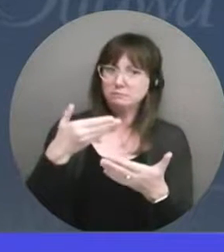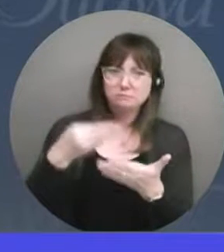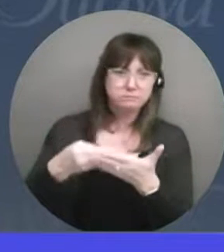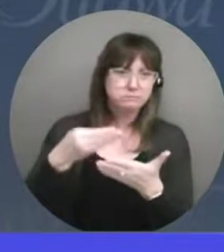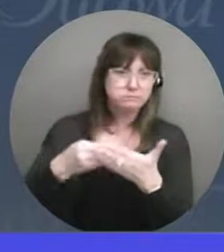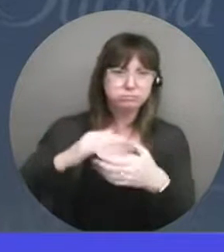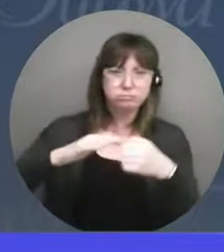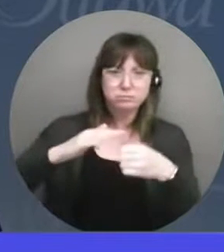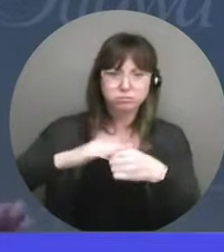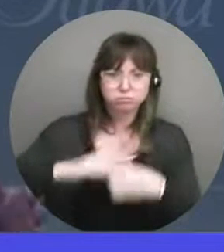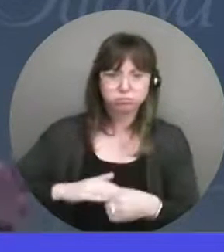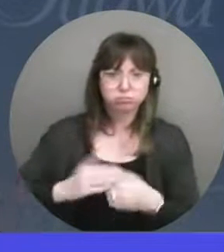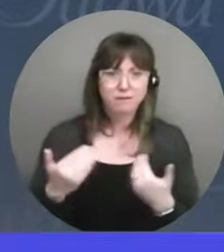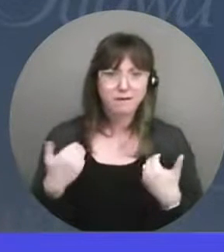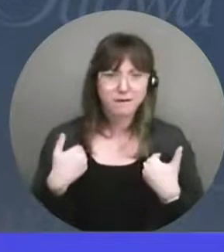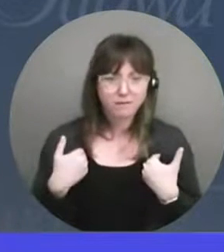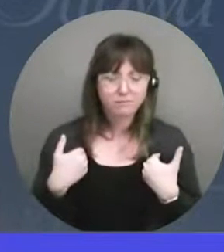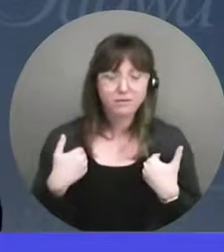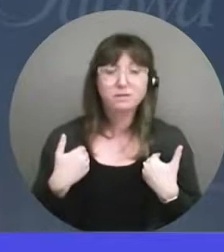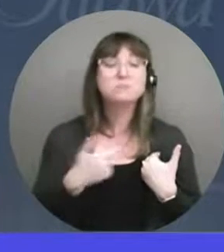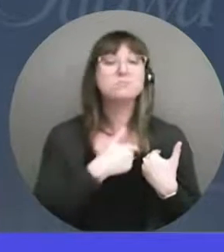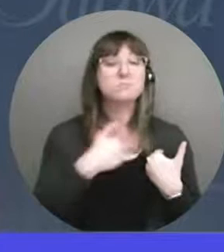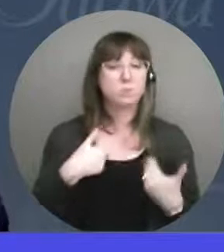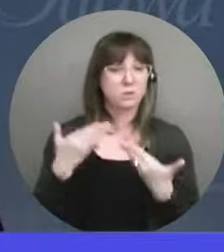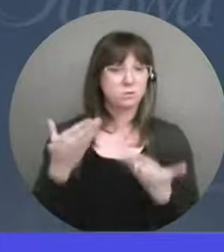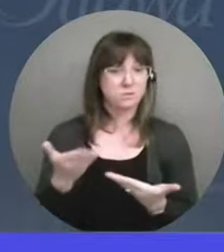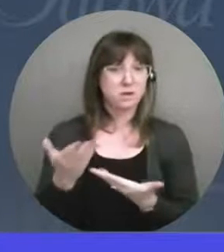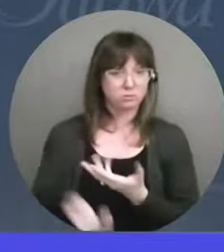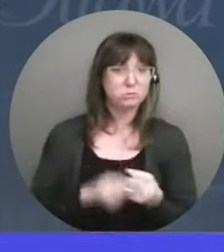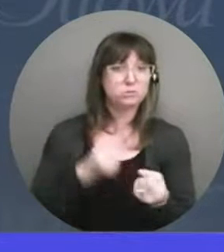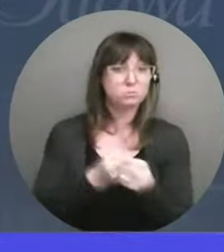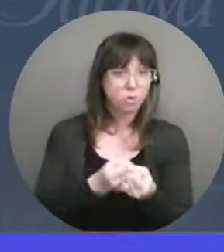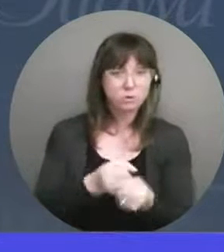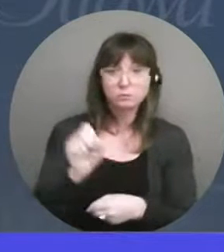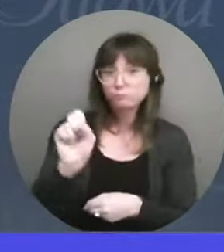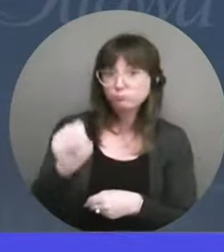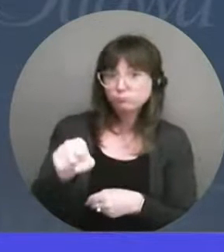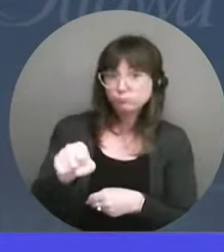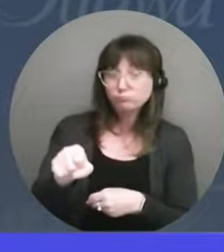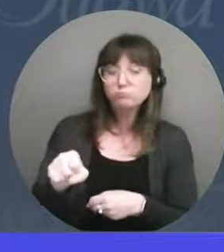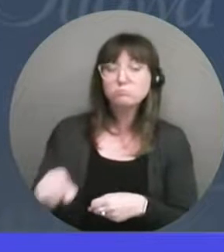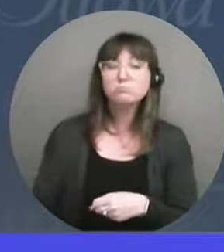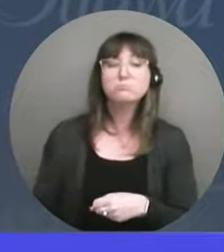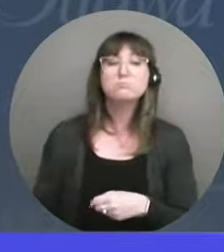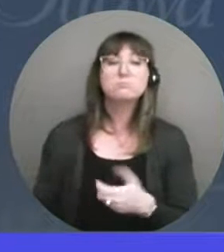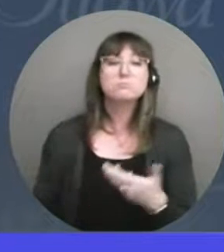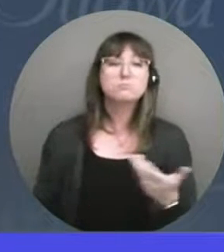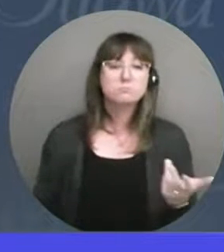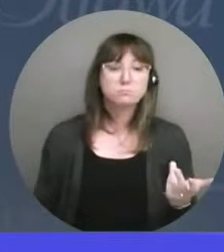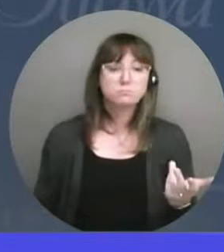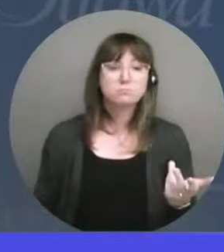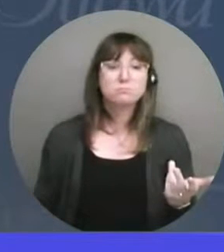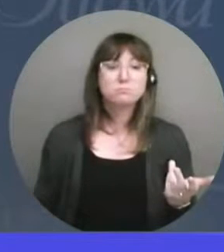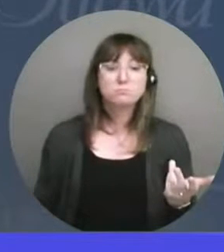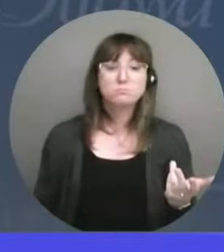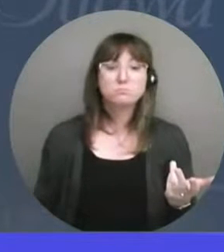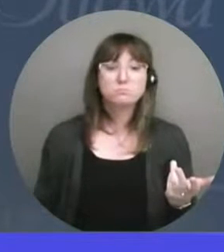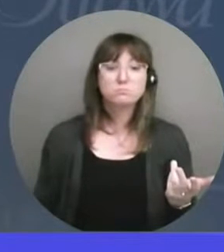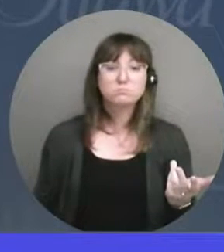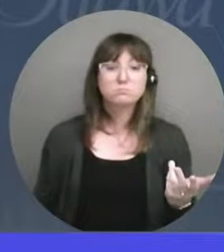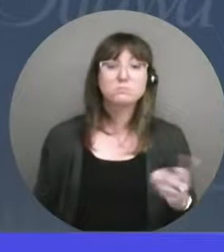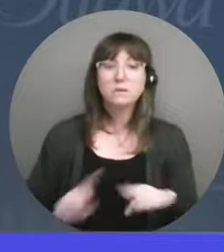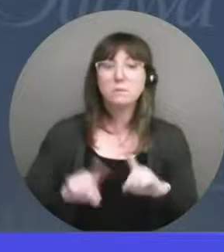and while we are there to help backstop them in the short term, we very much need the province's support